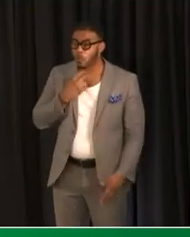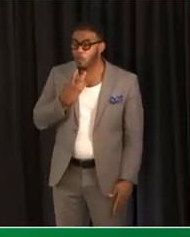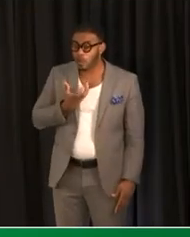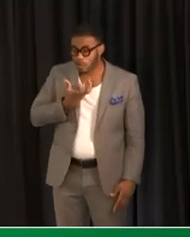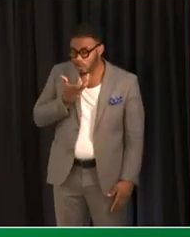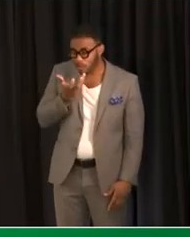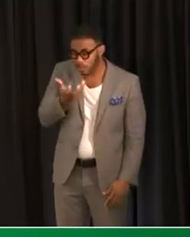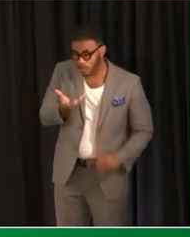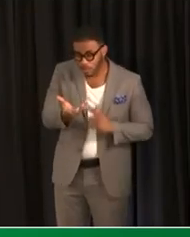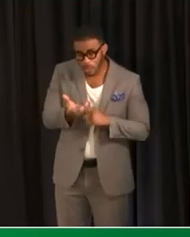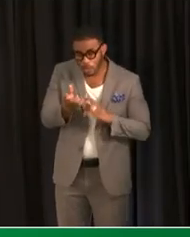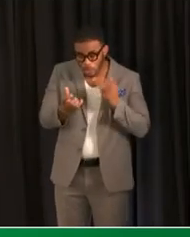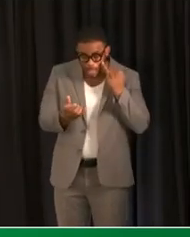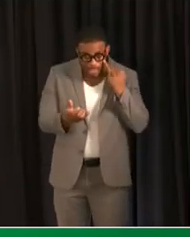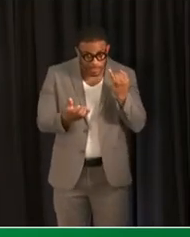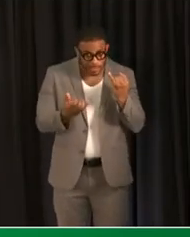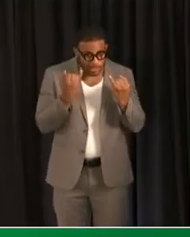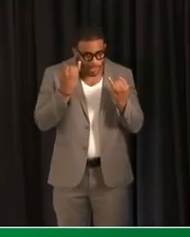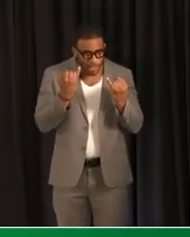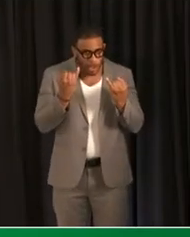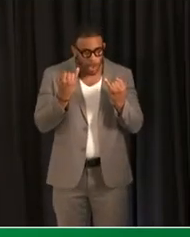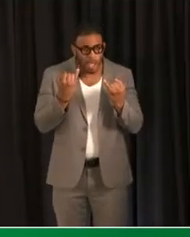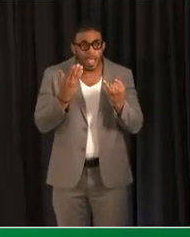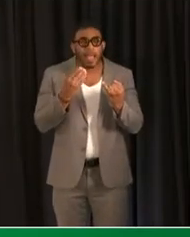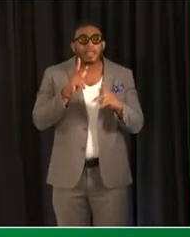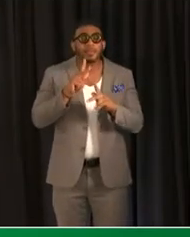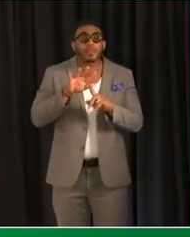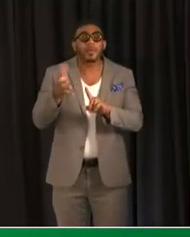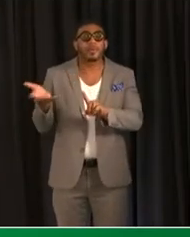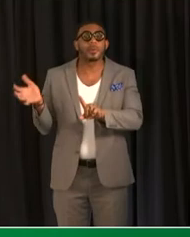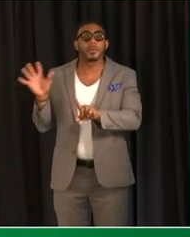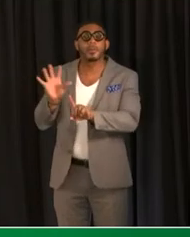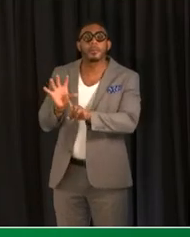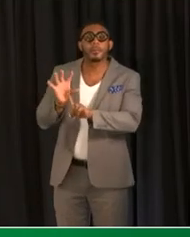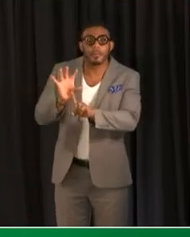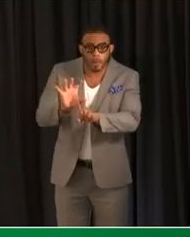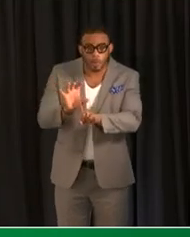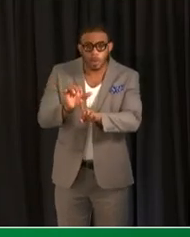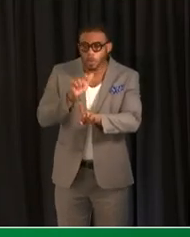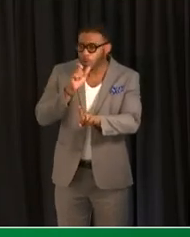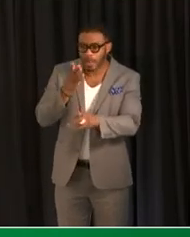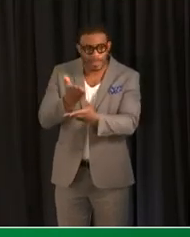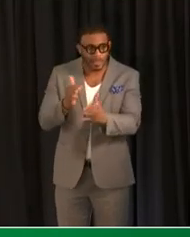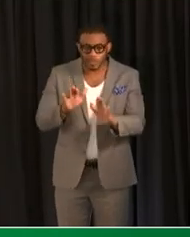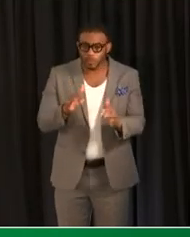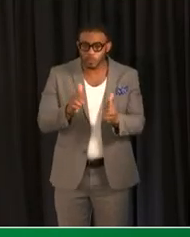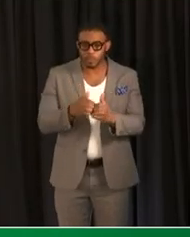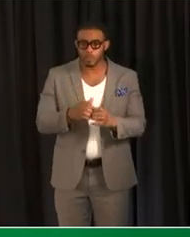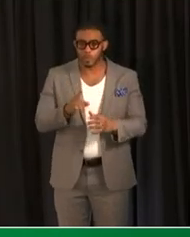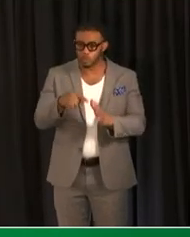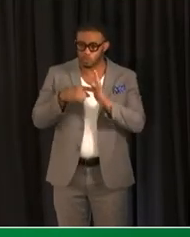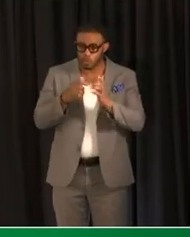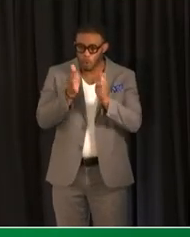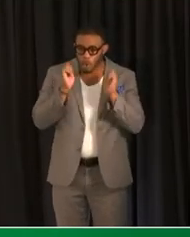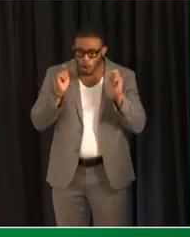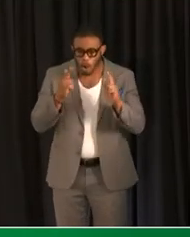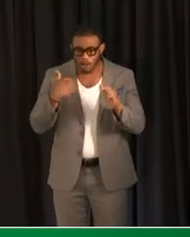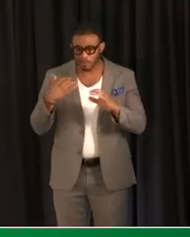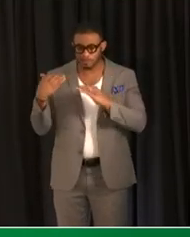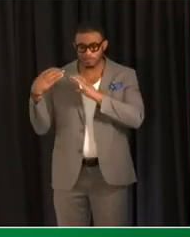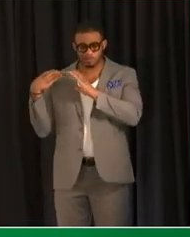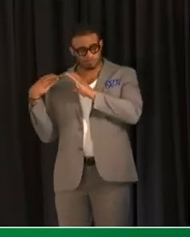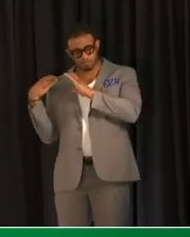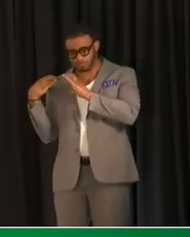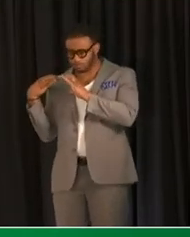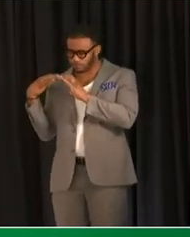voice and your ideas, but also to bring the people with you who aren't there. And I've taken